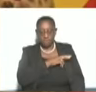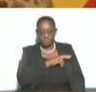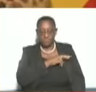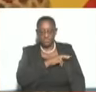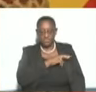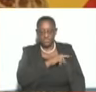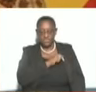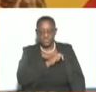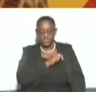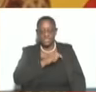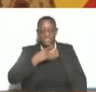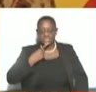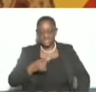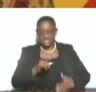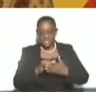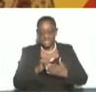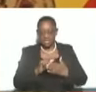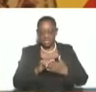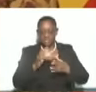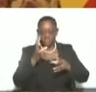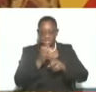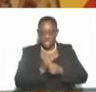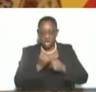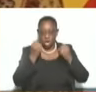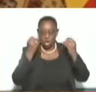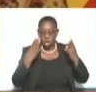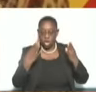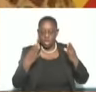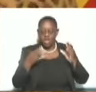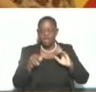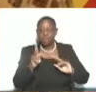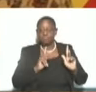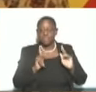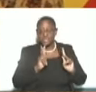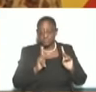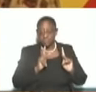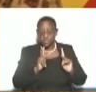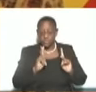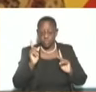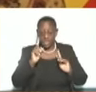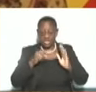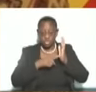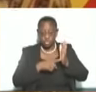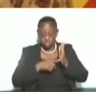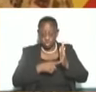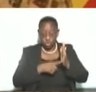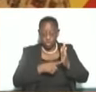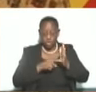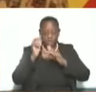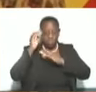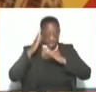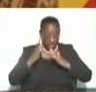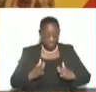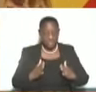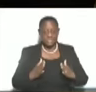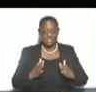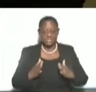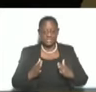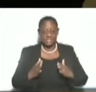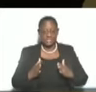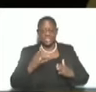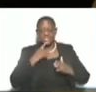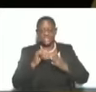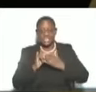really using our season to get a lot of Bahamian talent showcasing. So we're excited to bring someone from abroad who's Bahamian